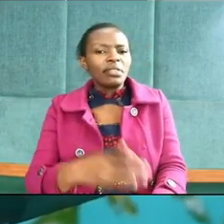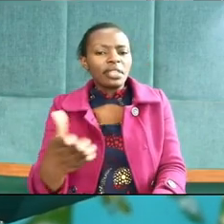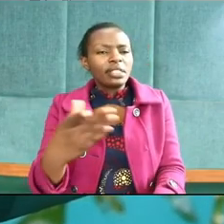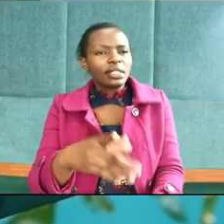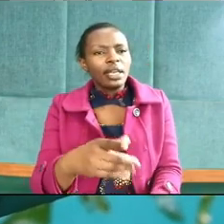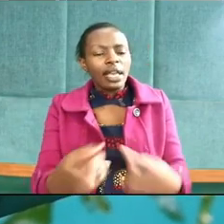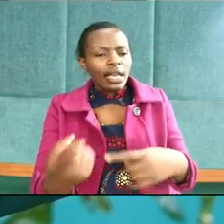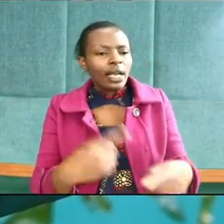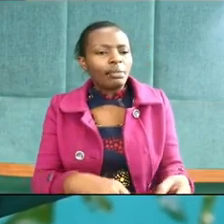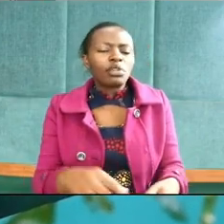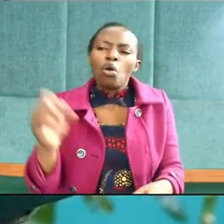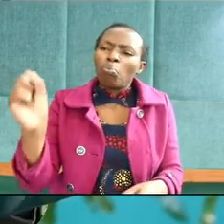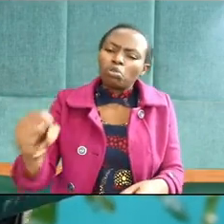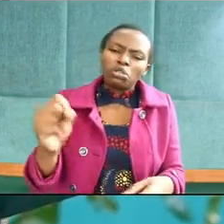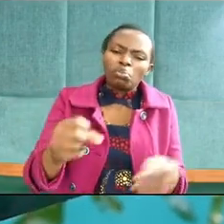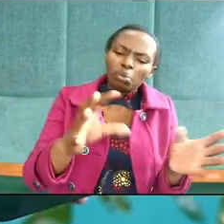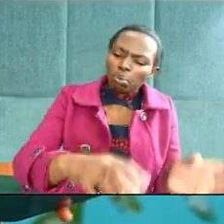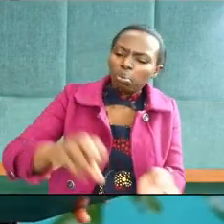that it disappears.